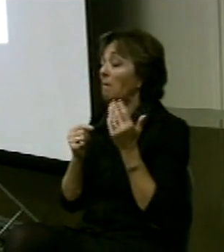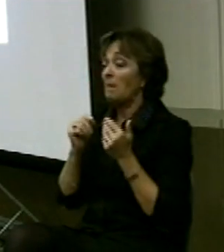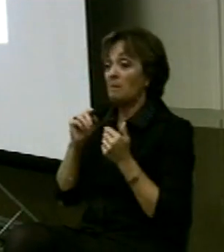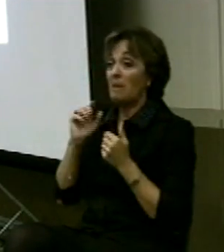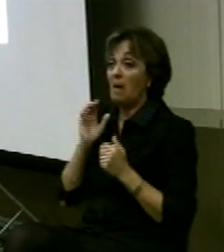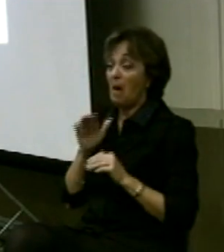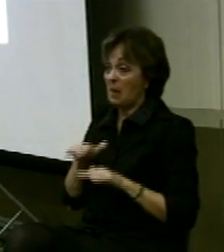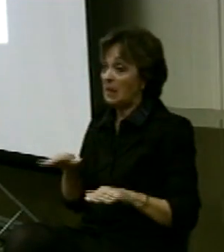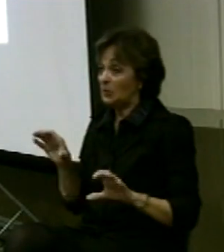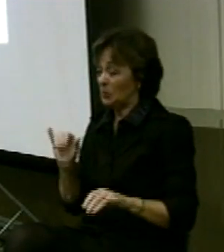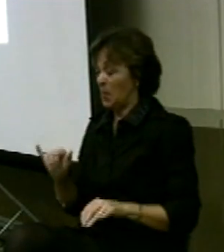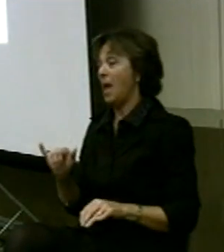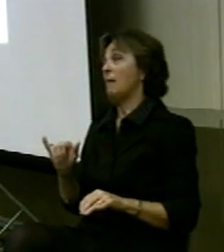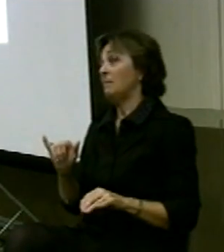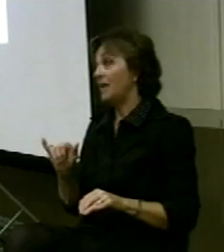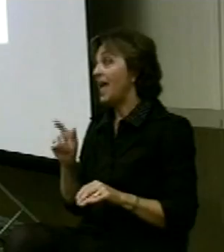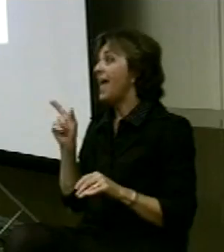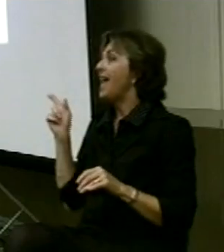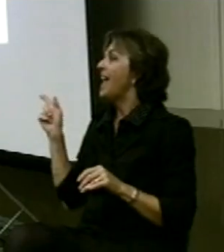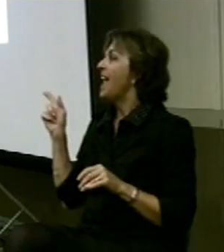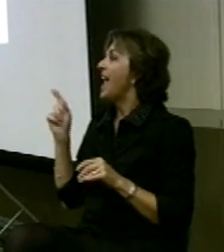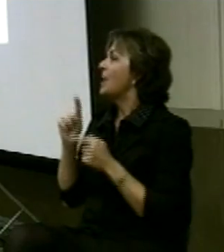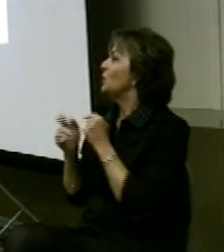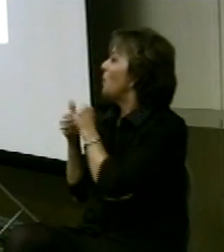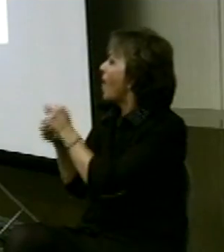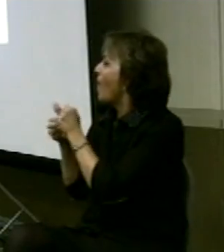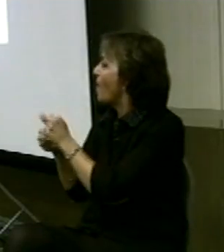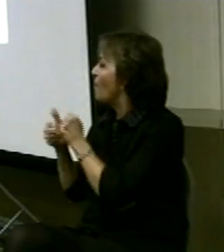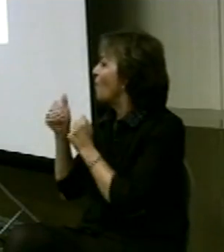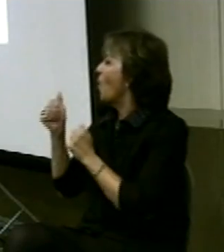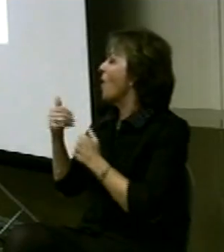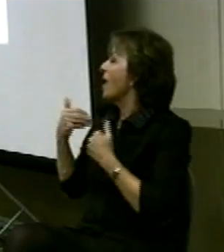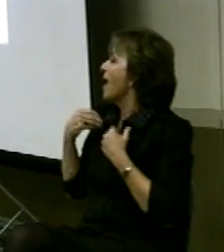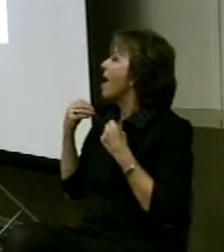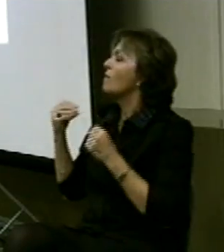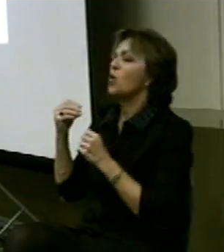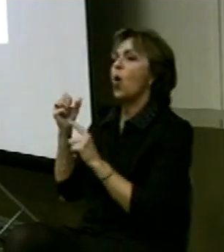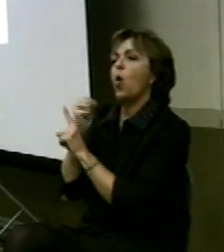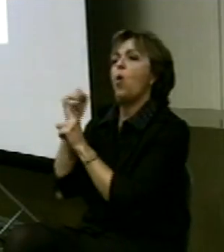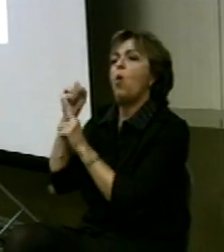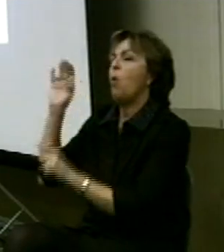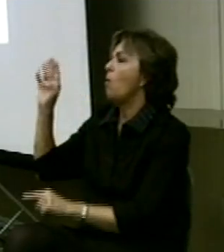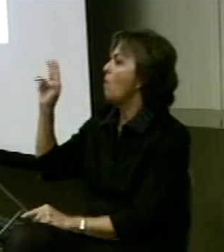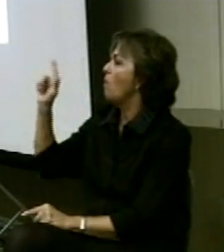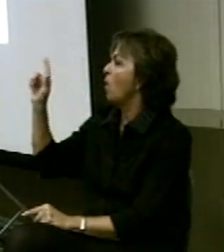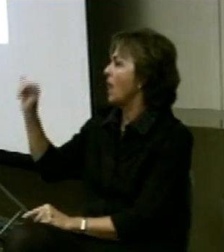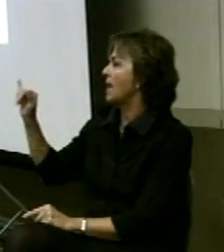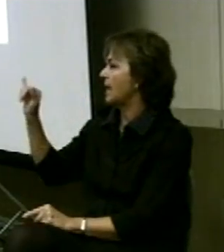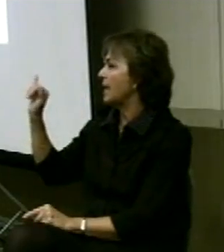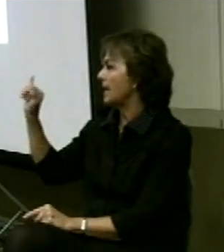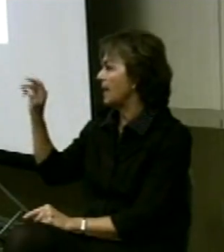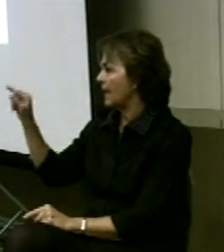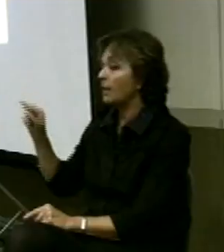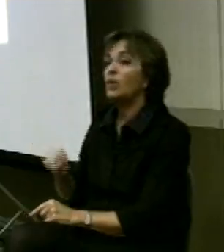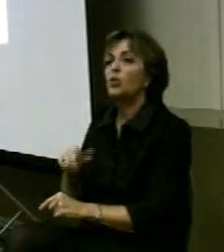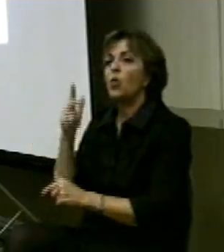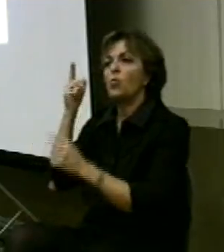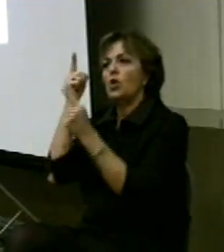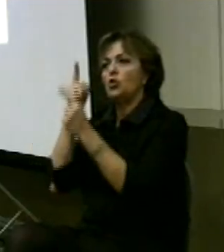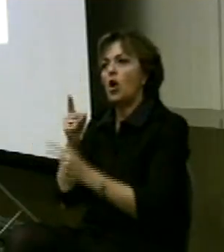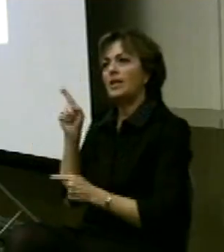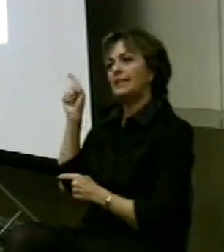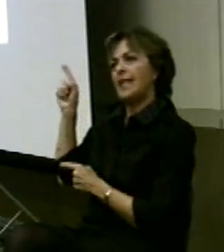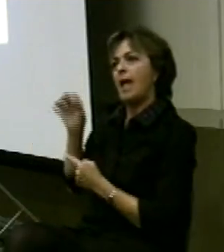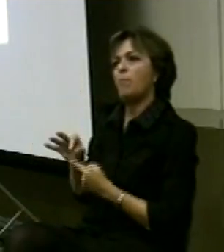do that. And then to be helpful or to not have any bullying. So again, these are 3 targets that this particular student was